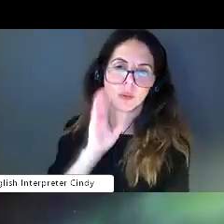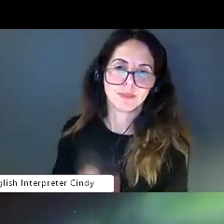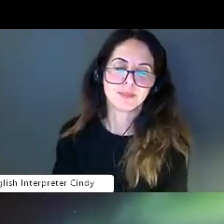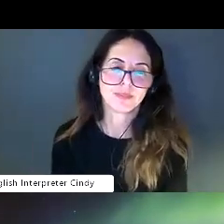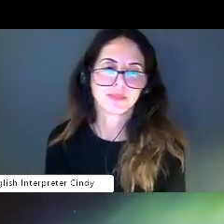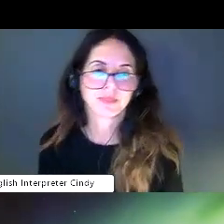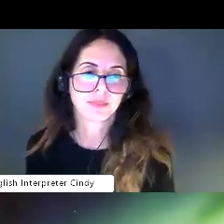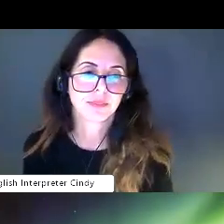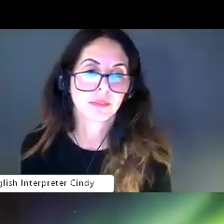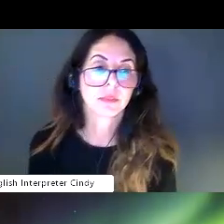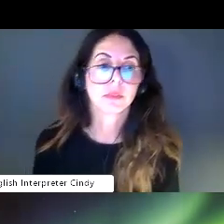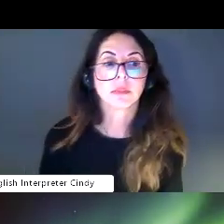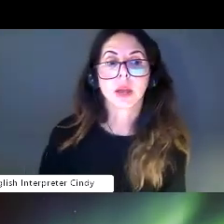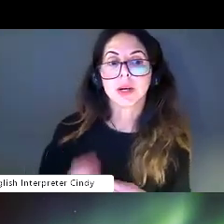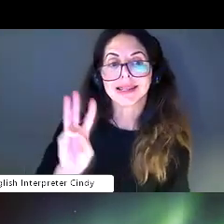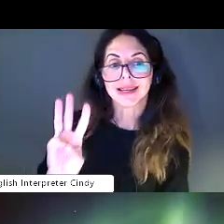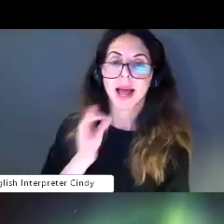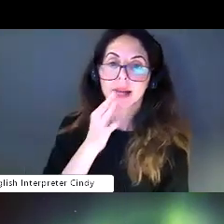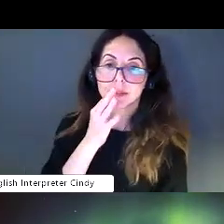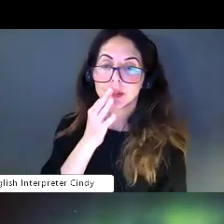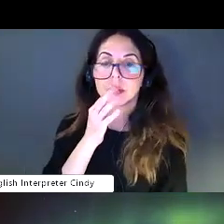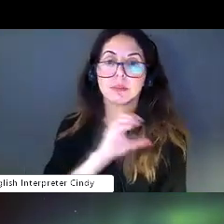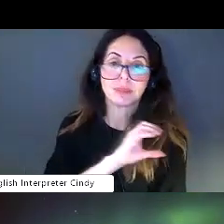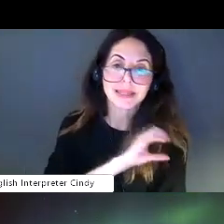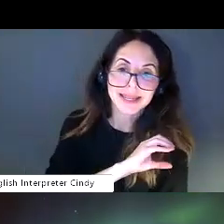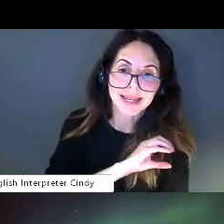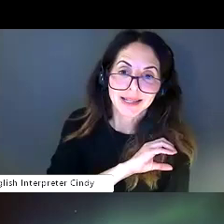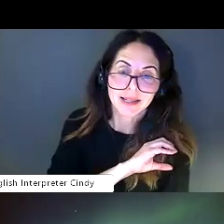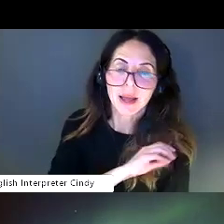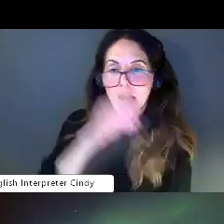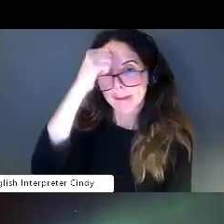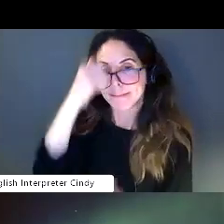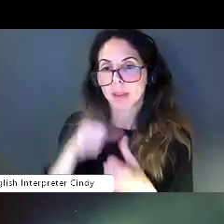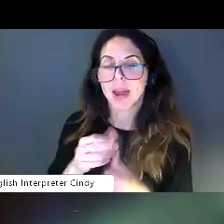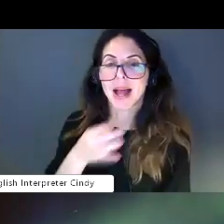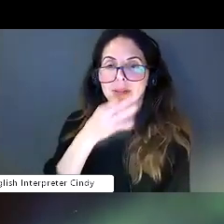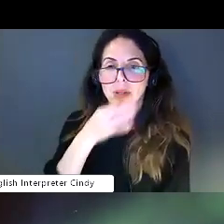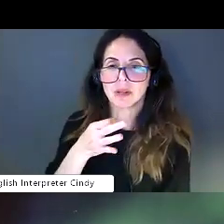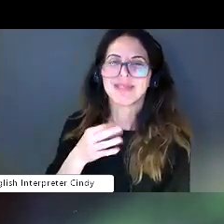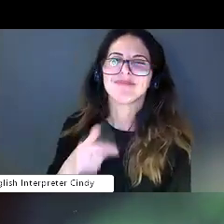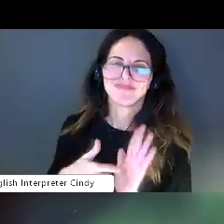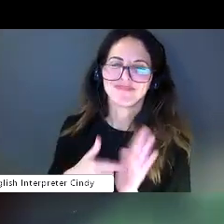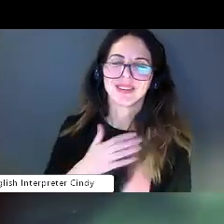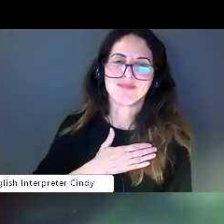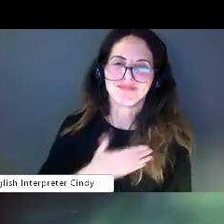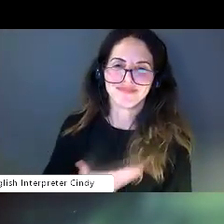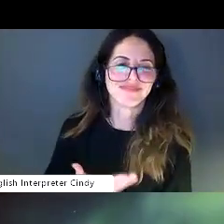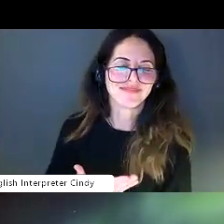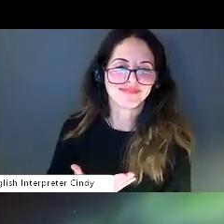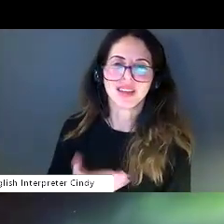And then experts, including law enforcement, as well as memory experts, have indicated lower confidence in memory recall